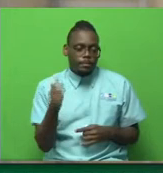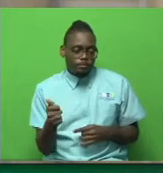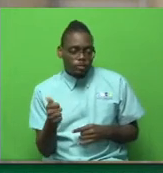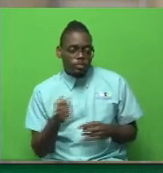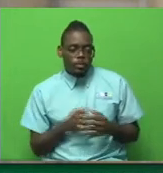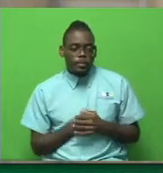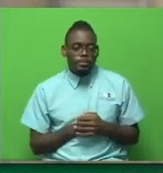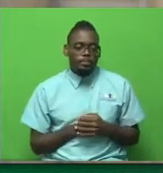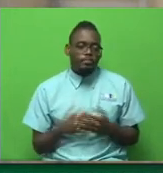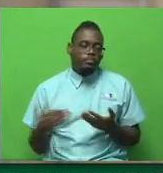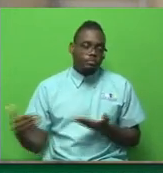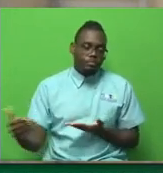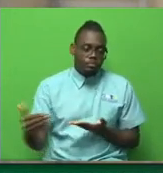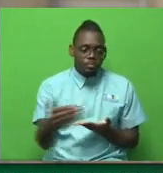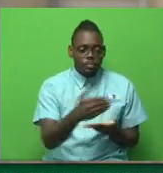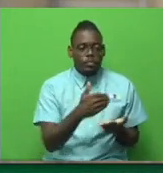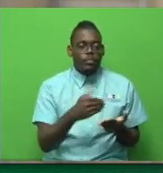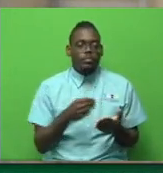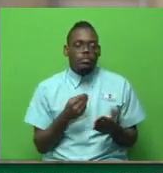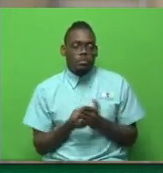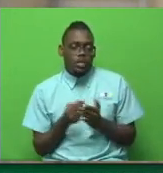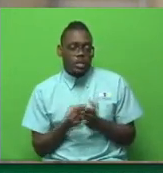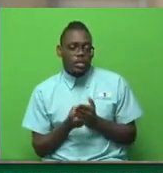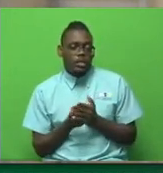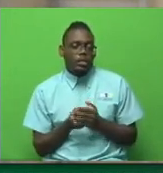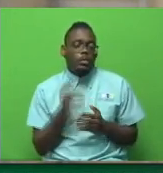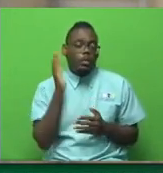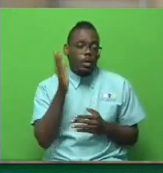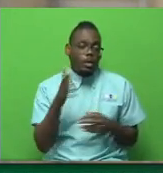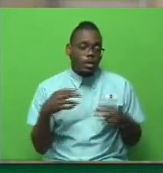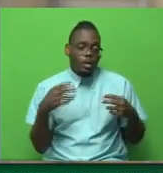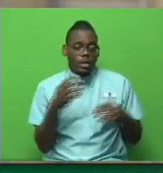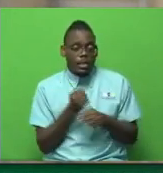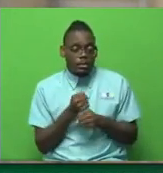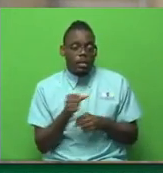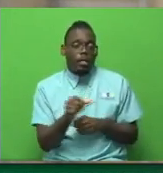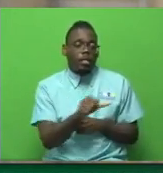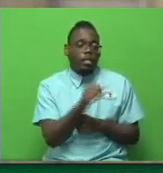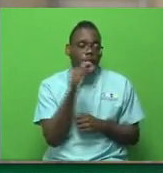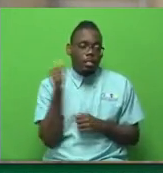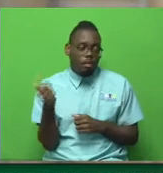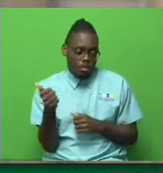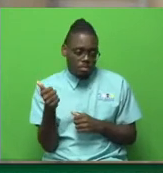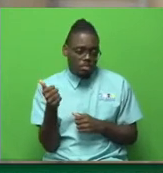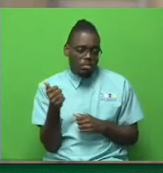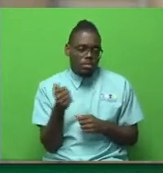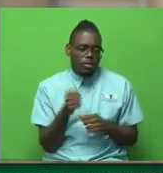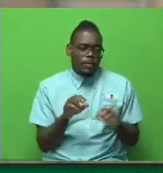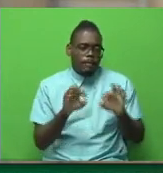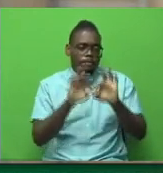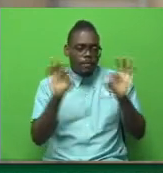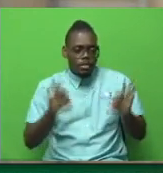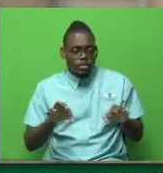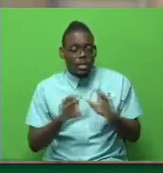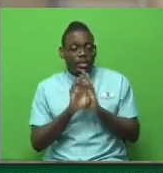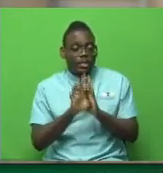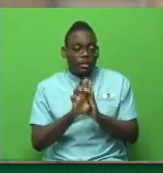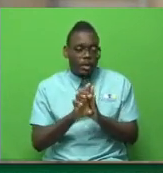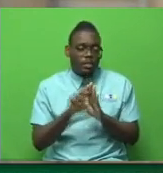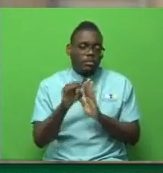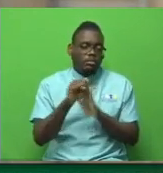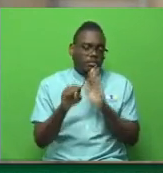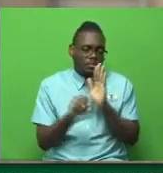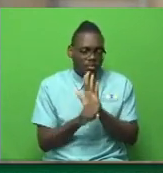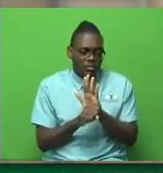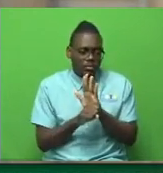will come from various Ministries including state agencies we have works and transport tourism Social Development